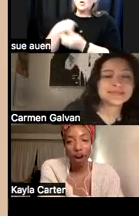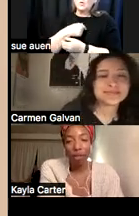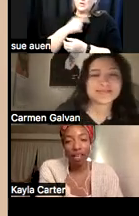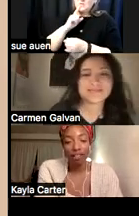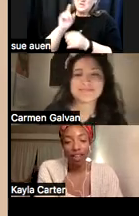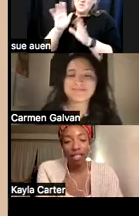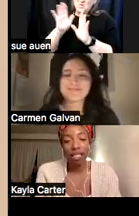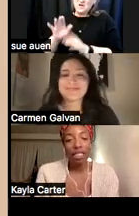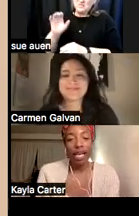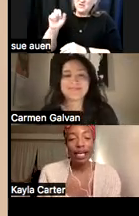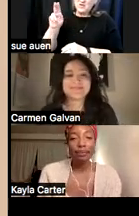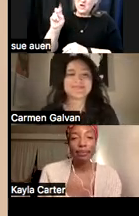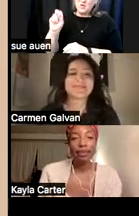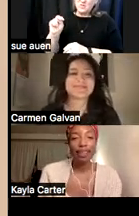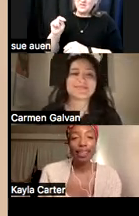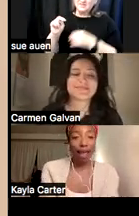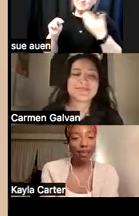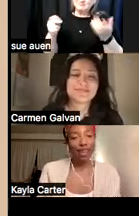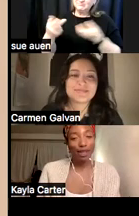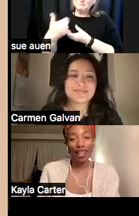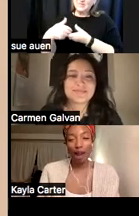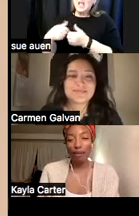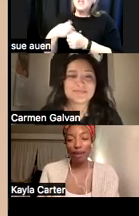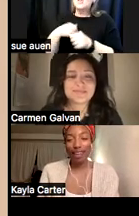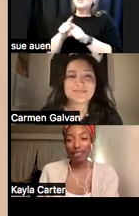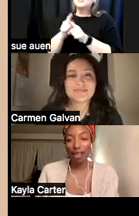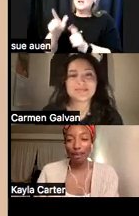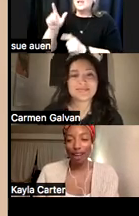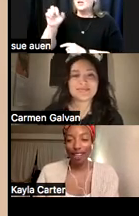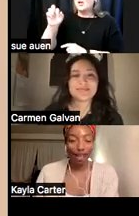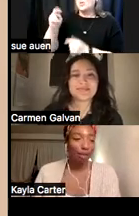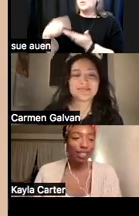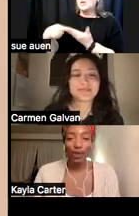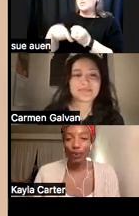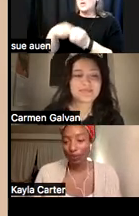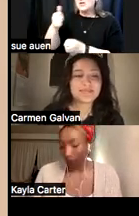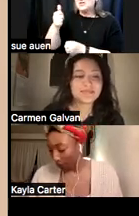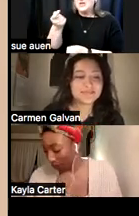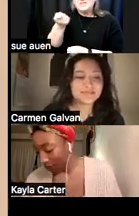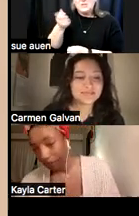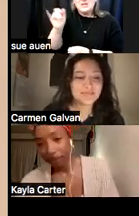wonderful Carmen Galvan. I'm going to also let Carmen speak about herself a bit too.